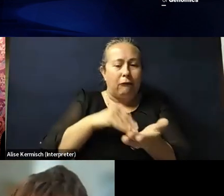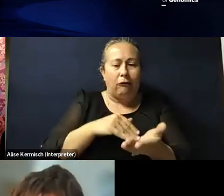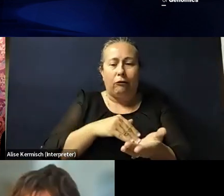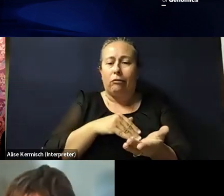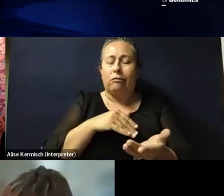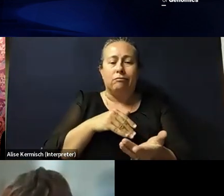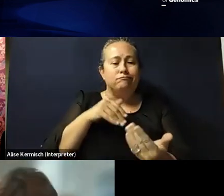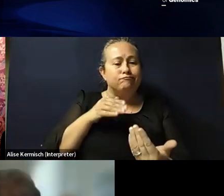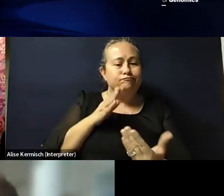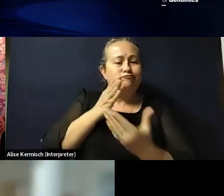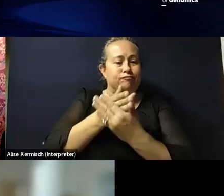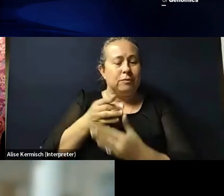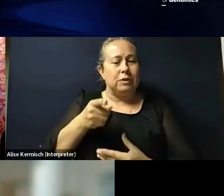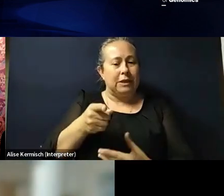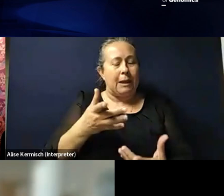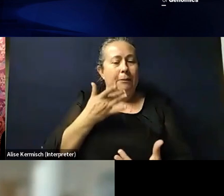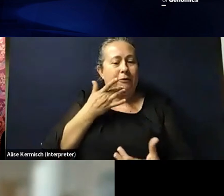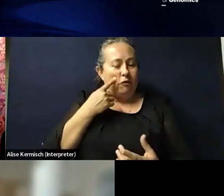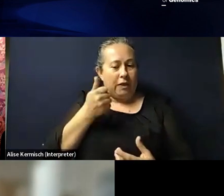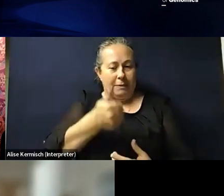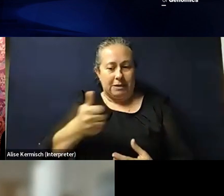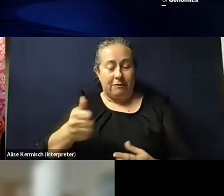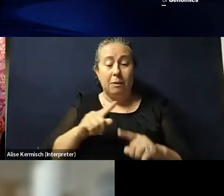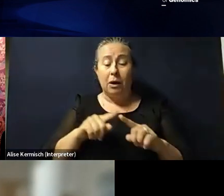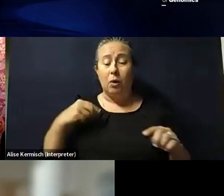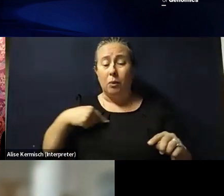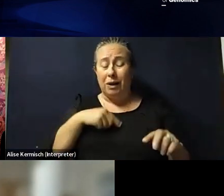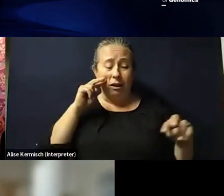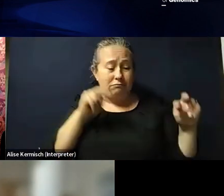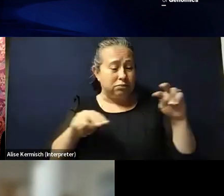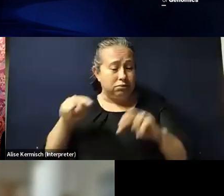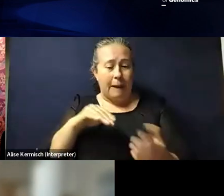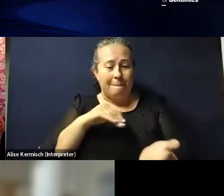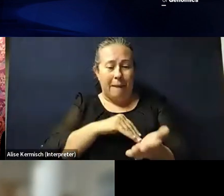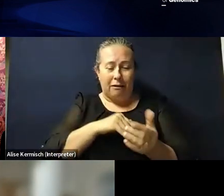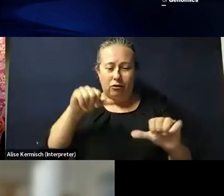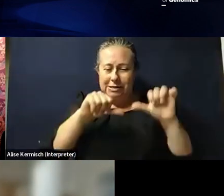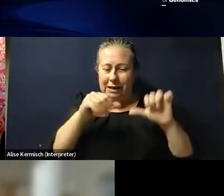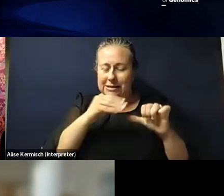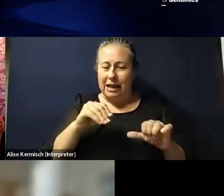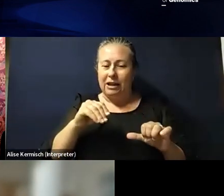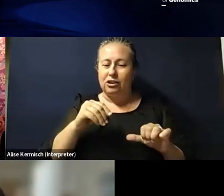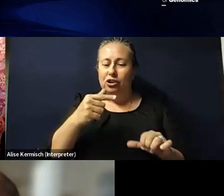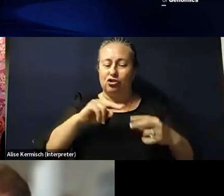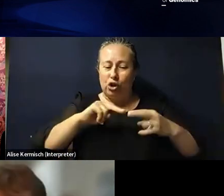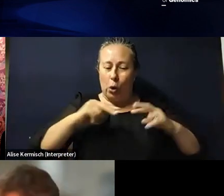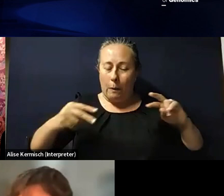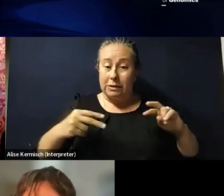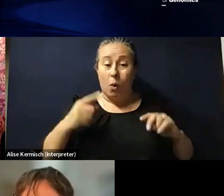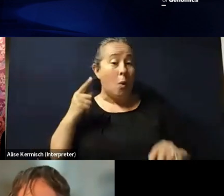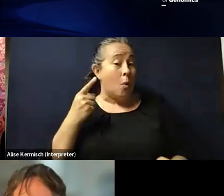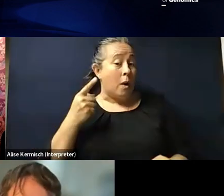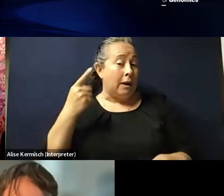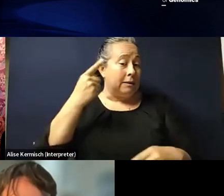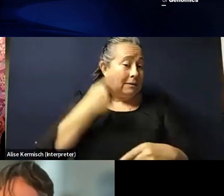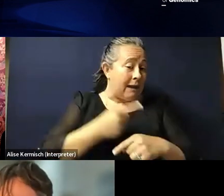look at this idea of medical science and genomics as the ultimate solution, and one day we're going to